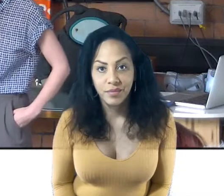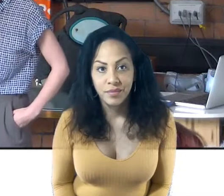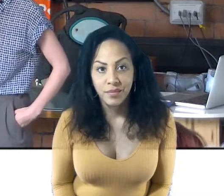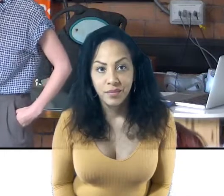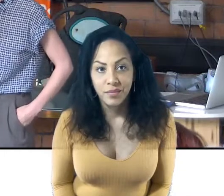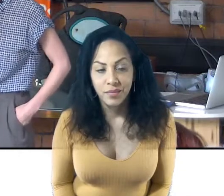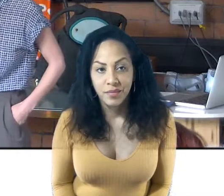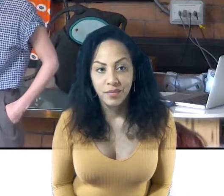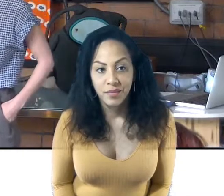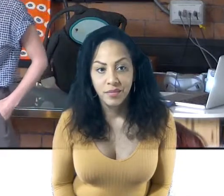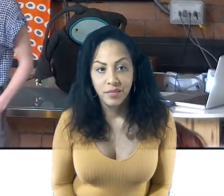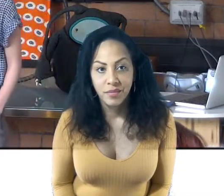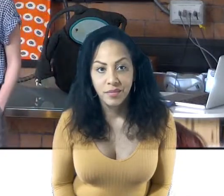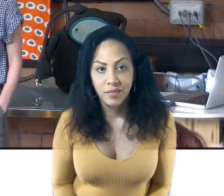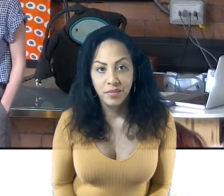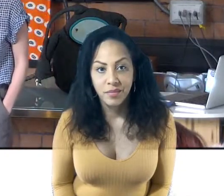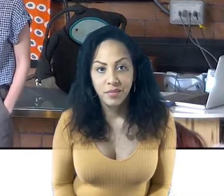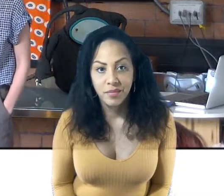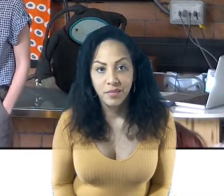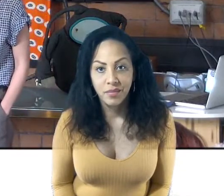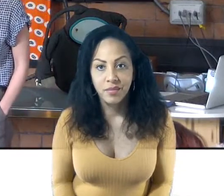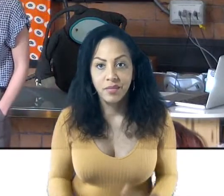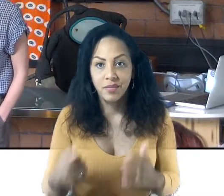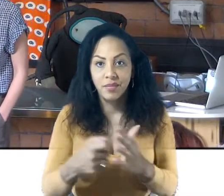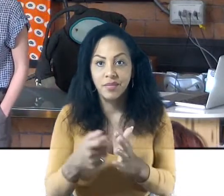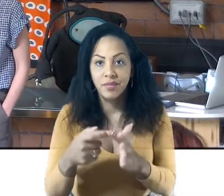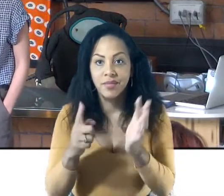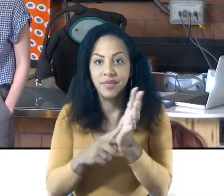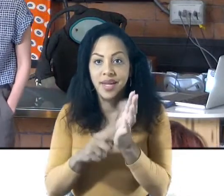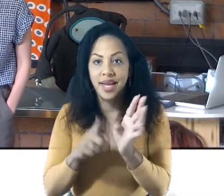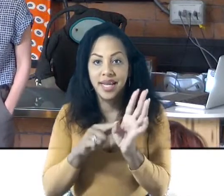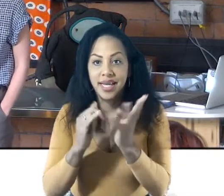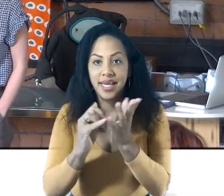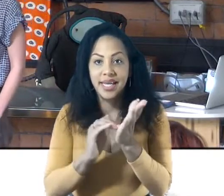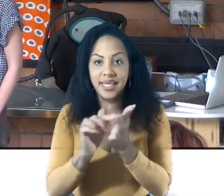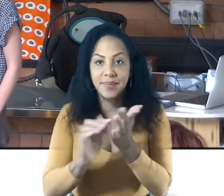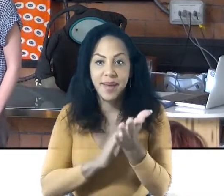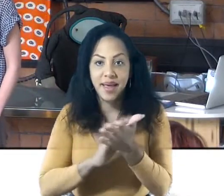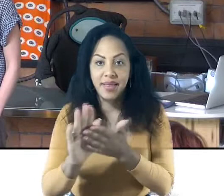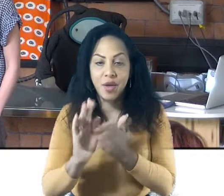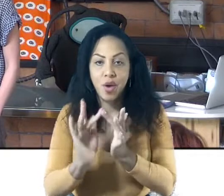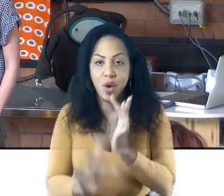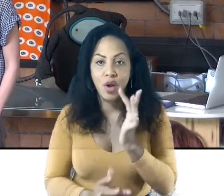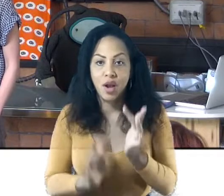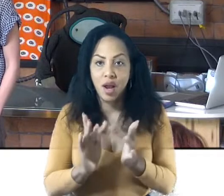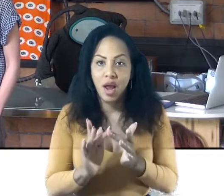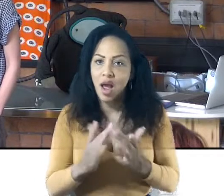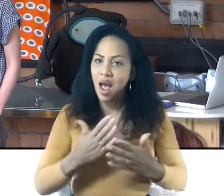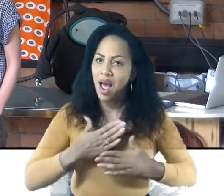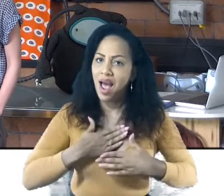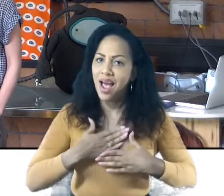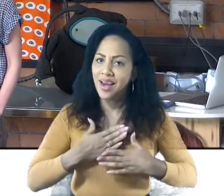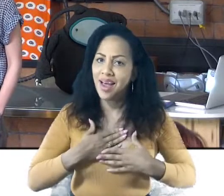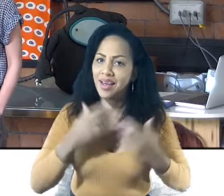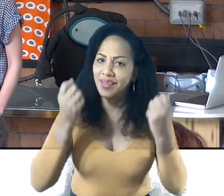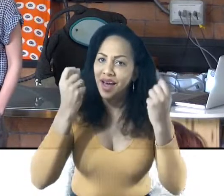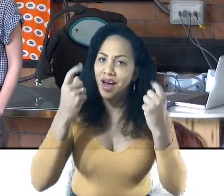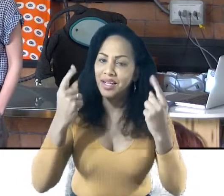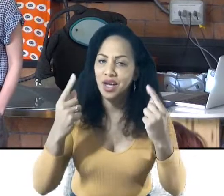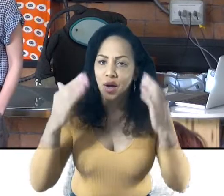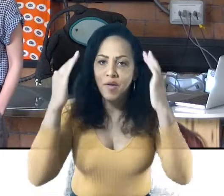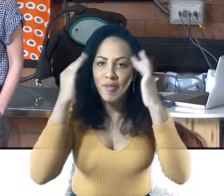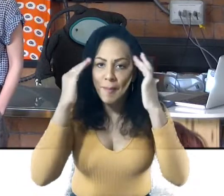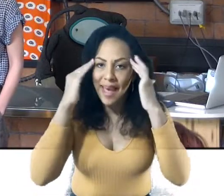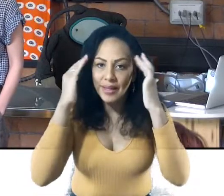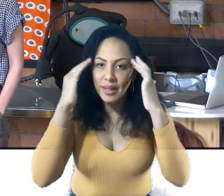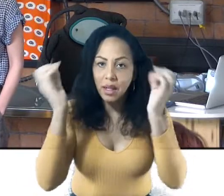you. So Kelly Smith online says, I love the idea about the mental mapping you spoke of. Are there ambitions